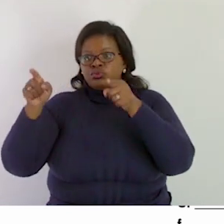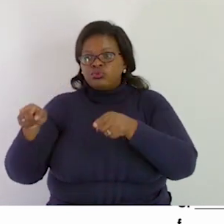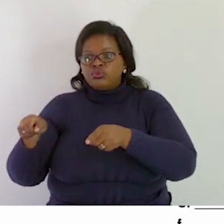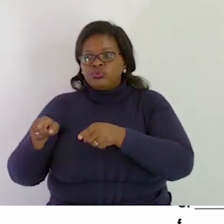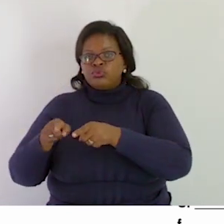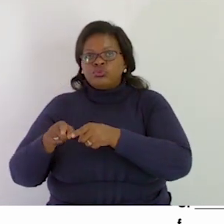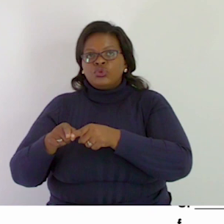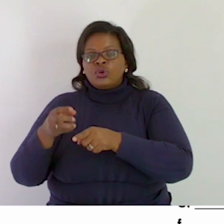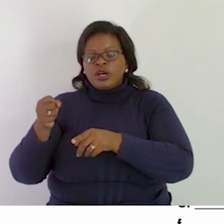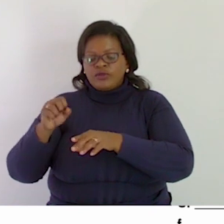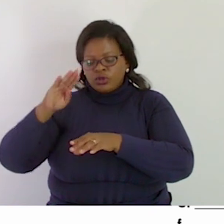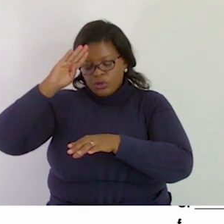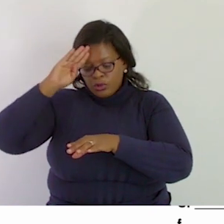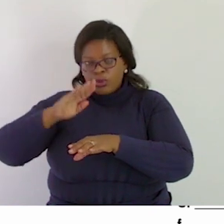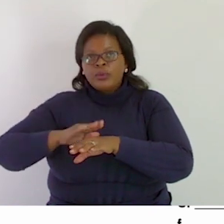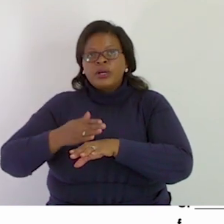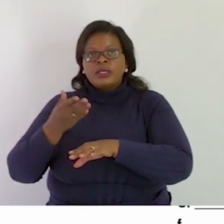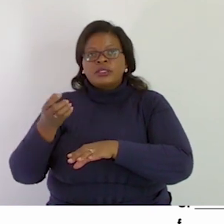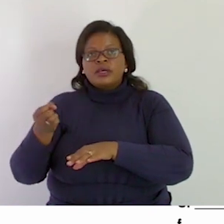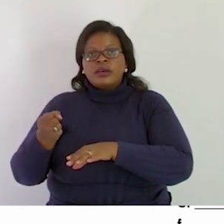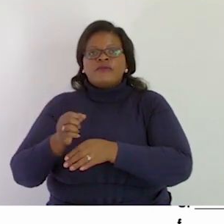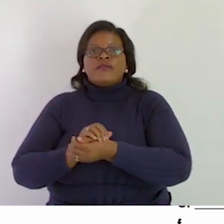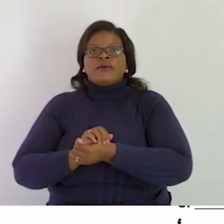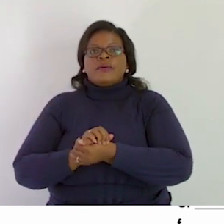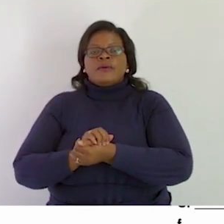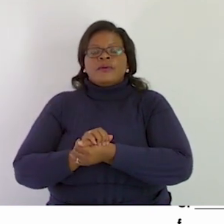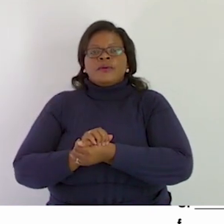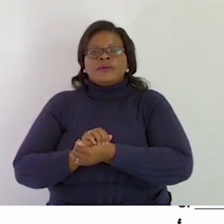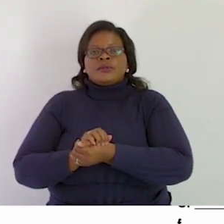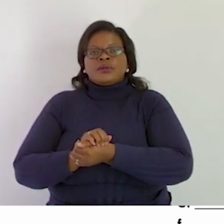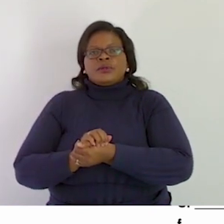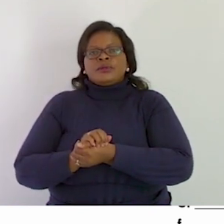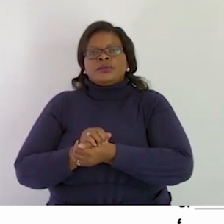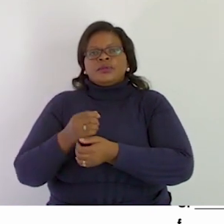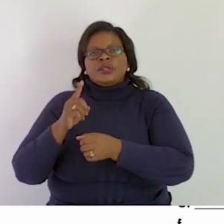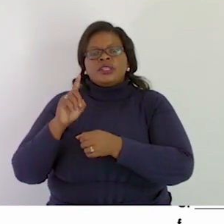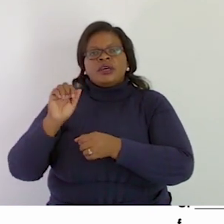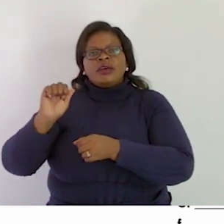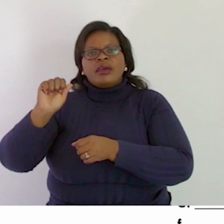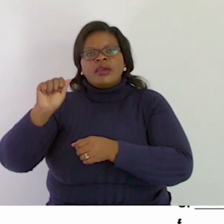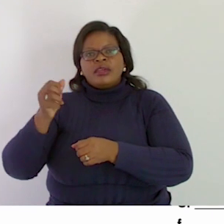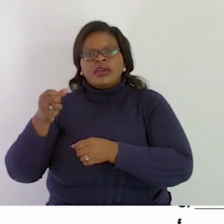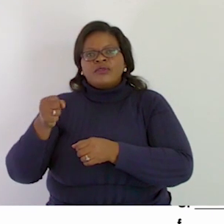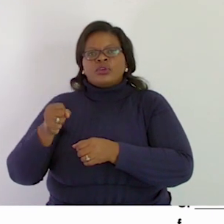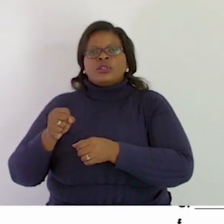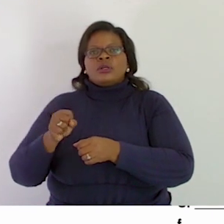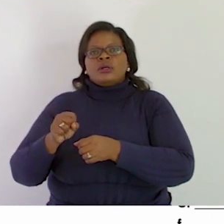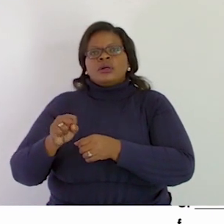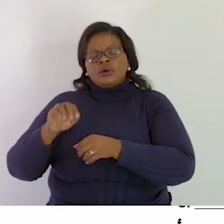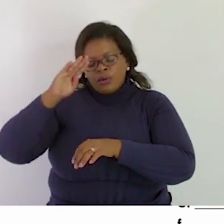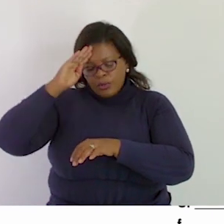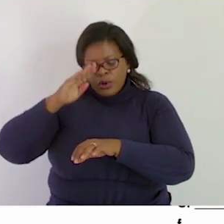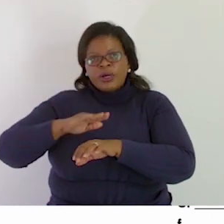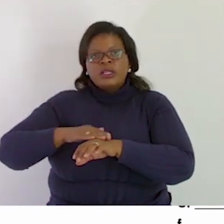properties. The first one is associative property of addition, and it